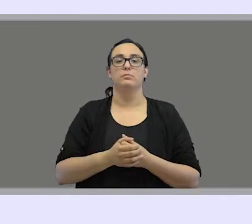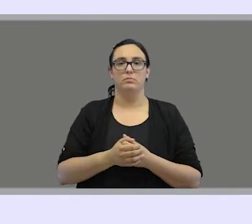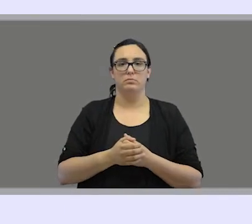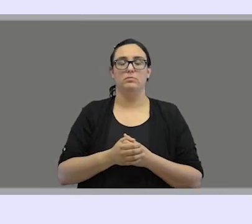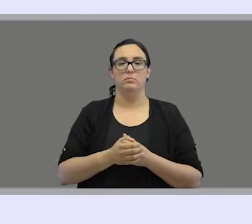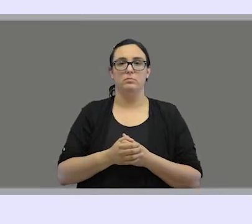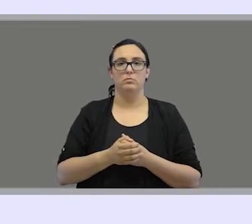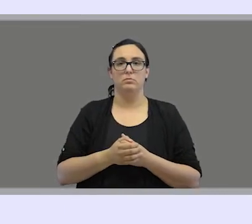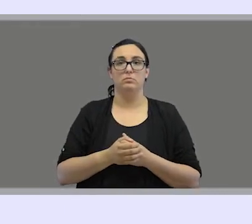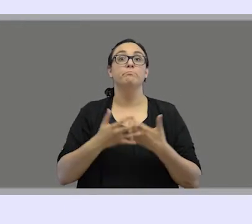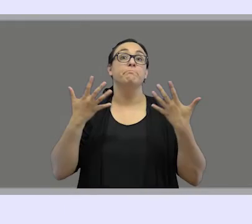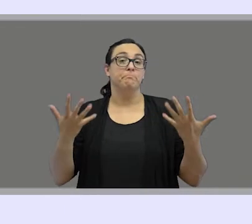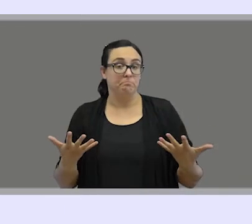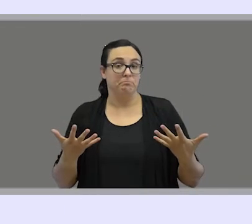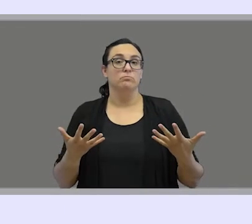partially sighted.